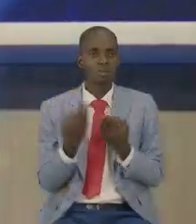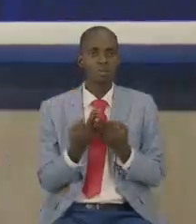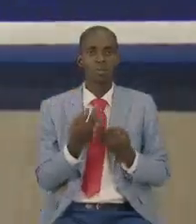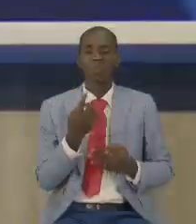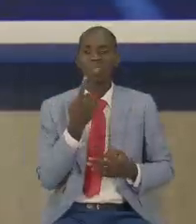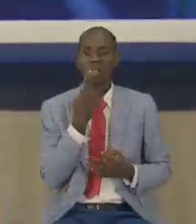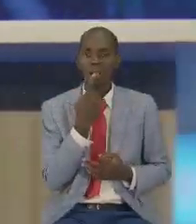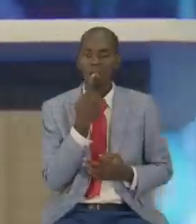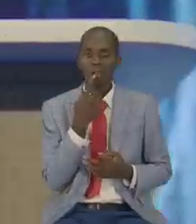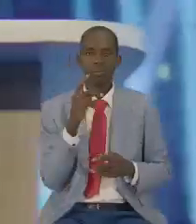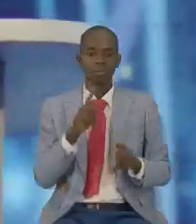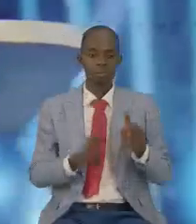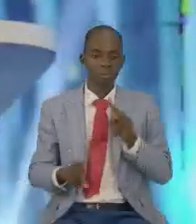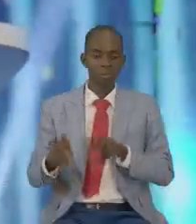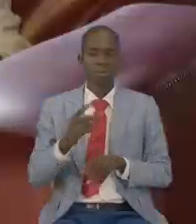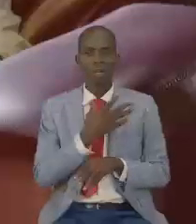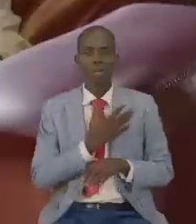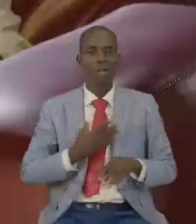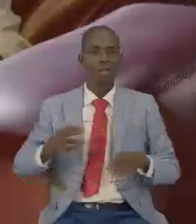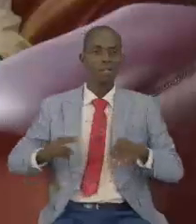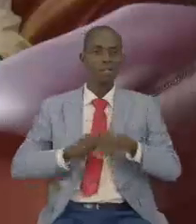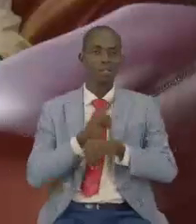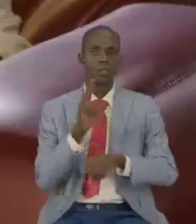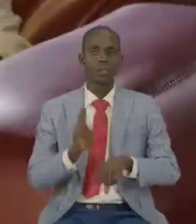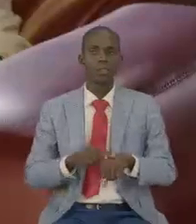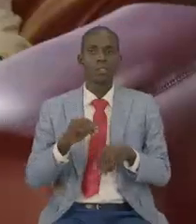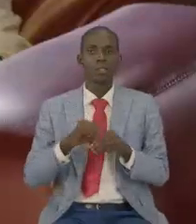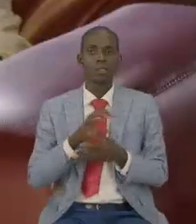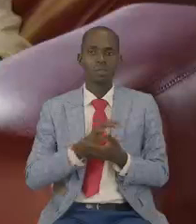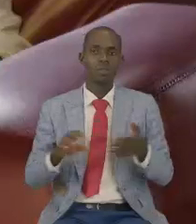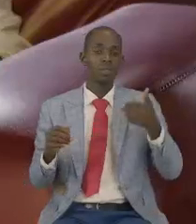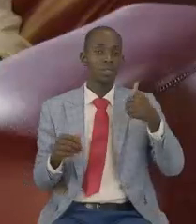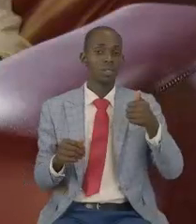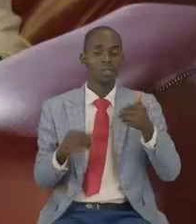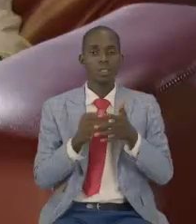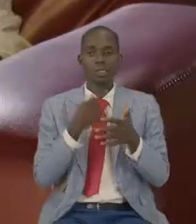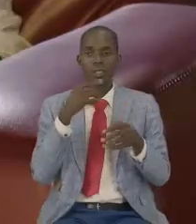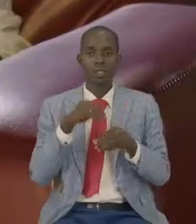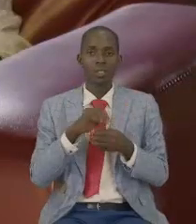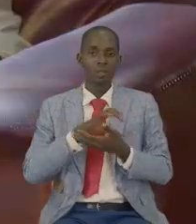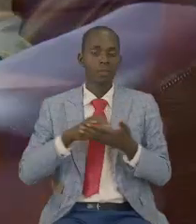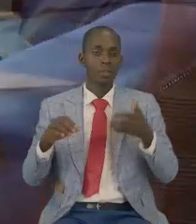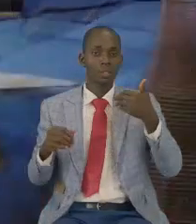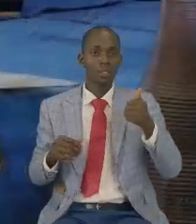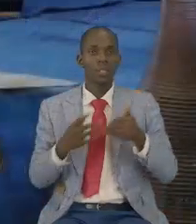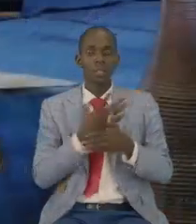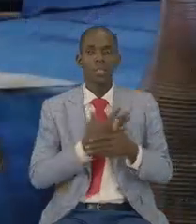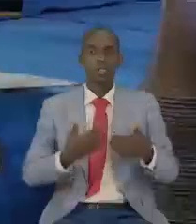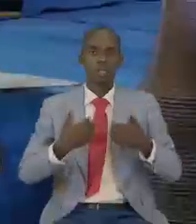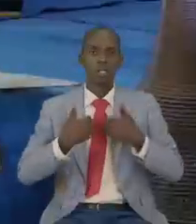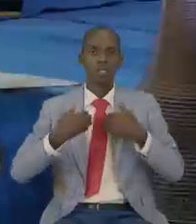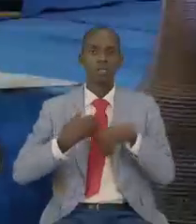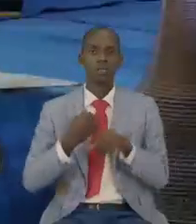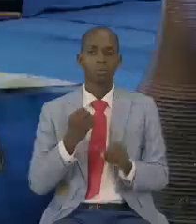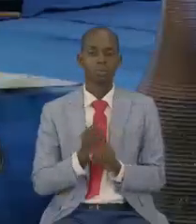verse 10 it says, and hast made us unto our God